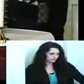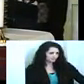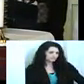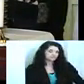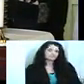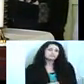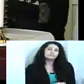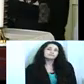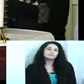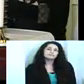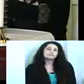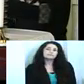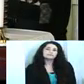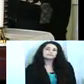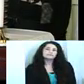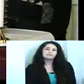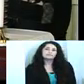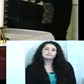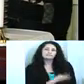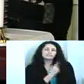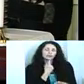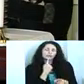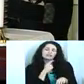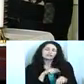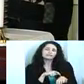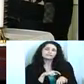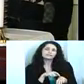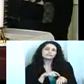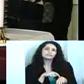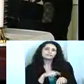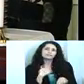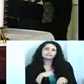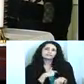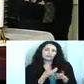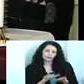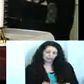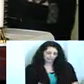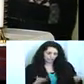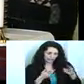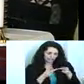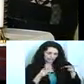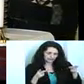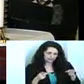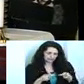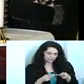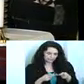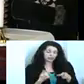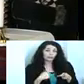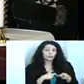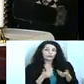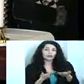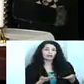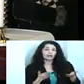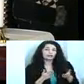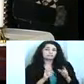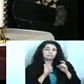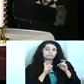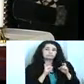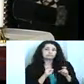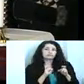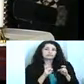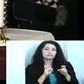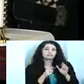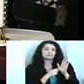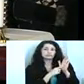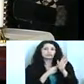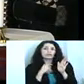For just such a time as this, we are here in this place, and we are here to give voice to